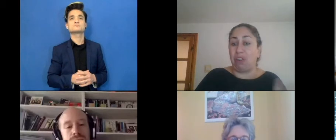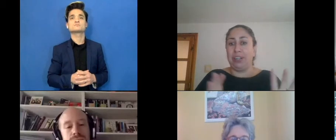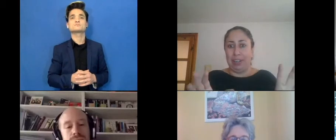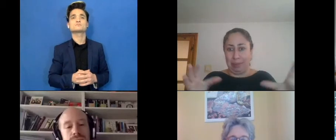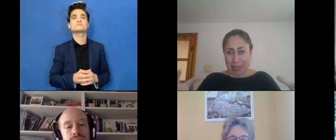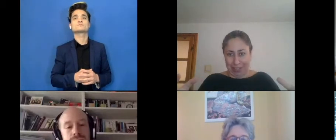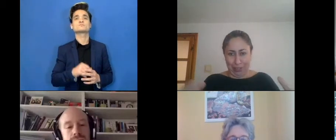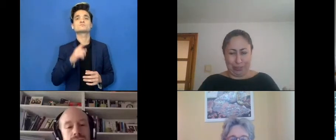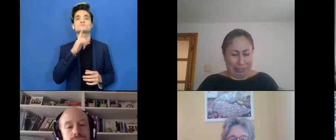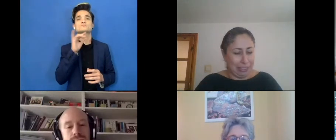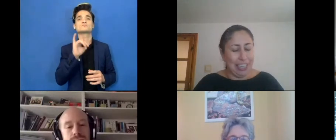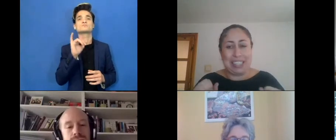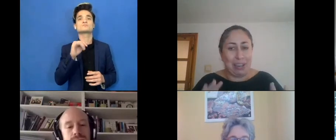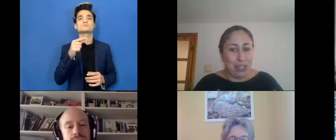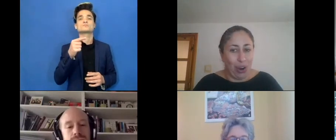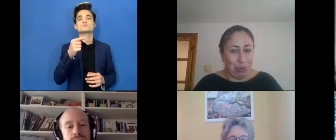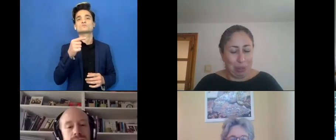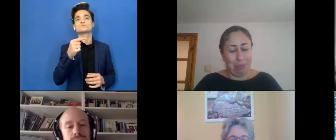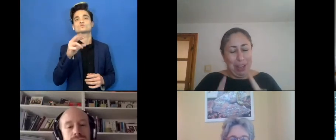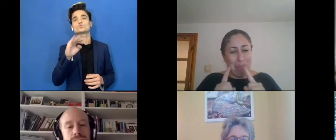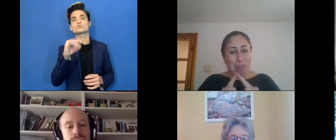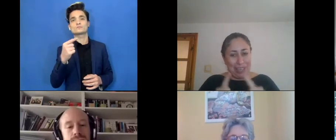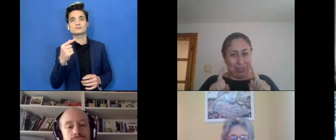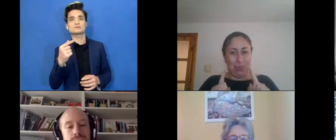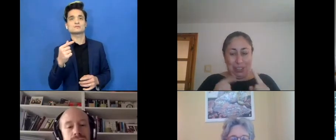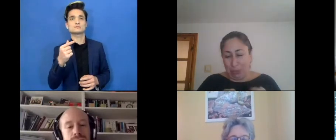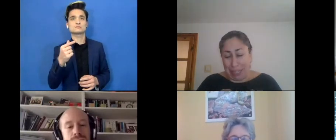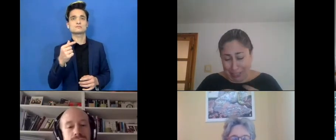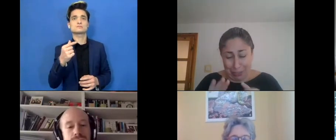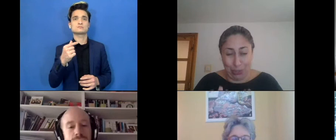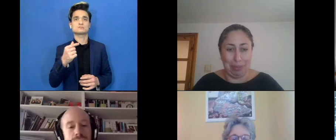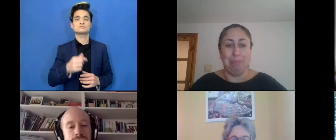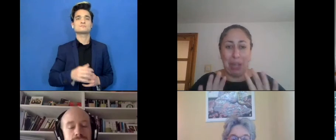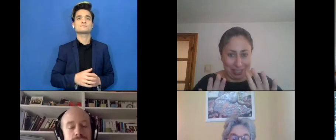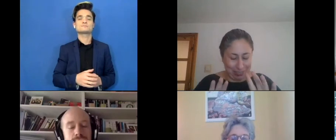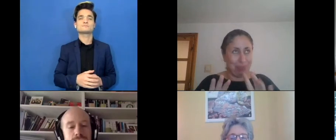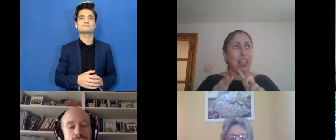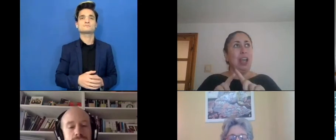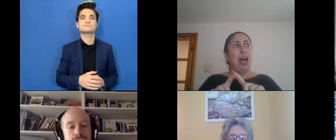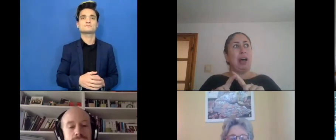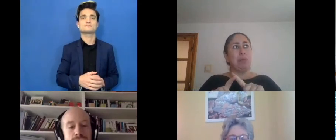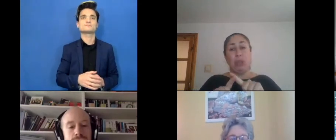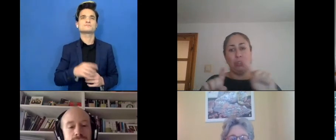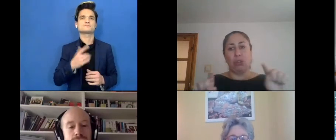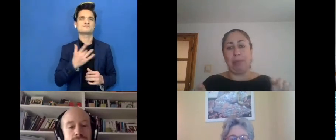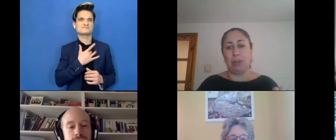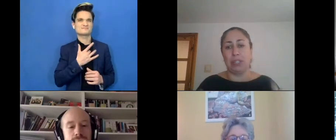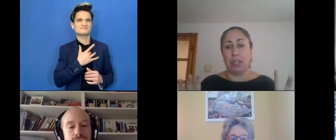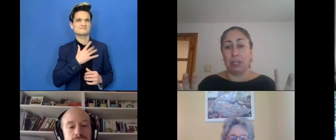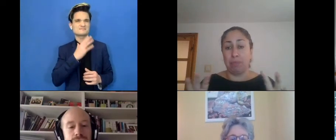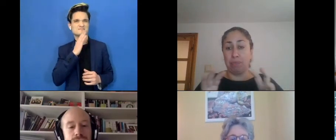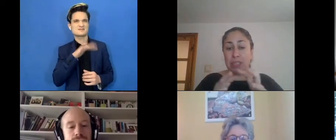you finally by, oh, it sounds horrible. But to me, it sounds horrible. But we can talk